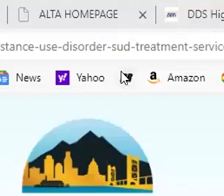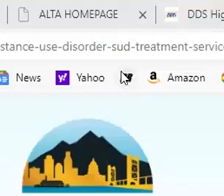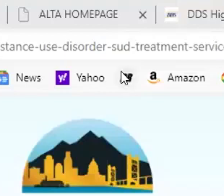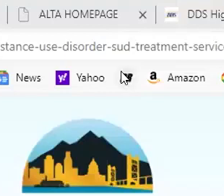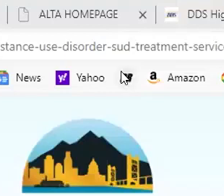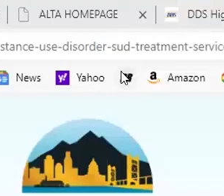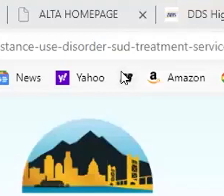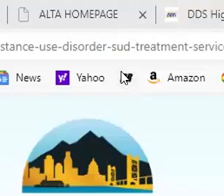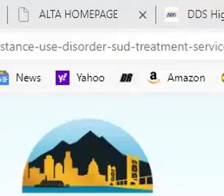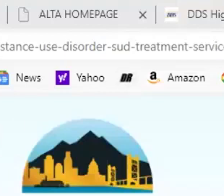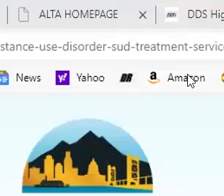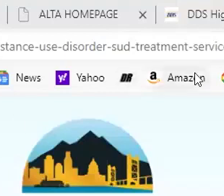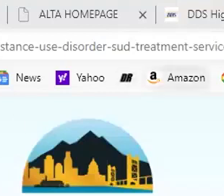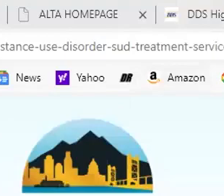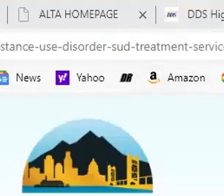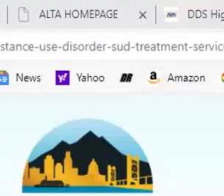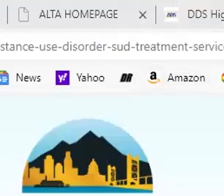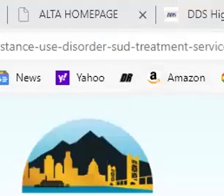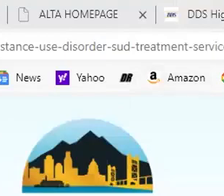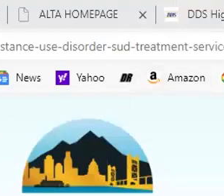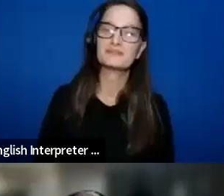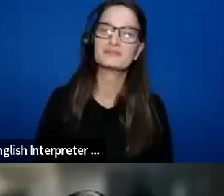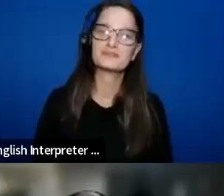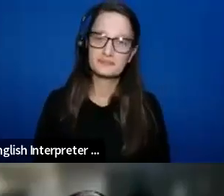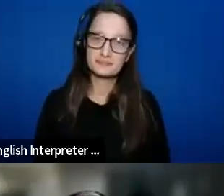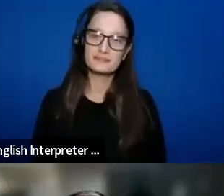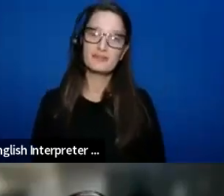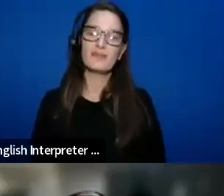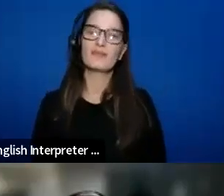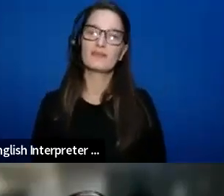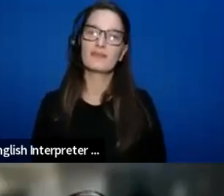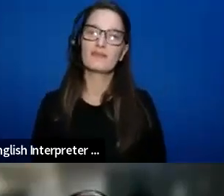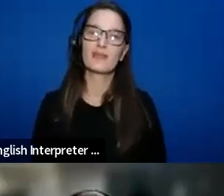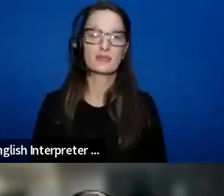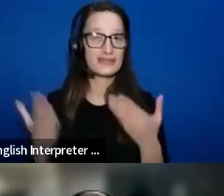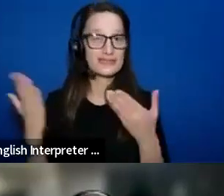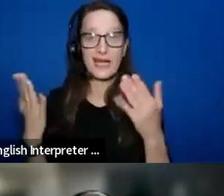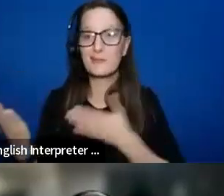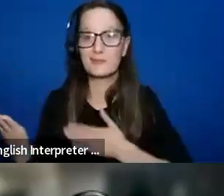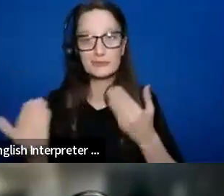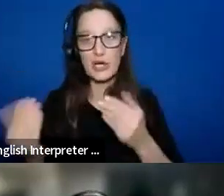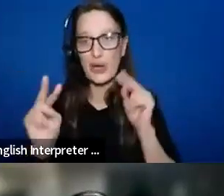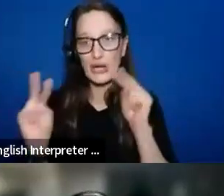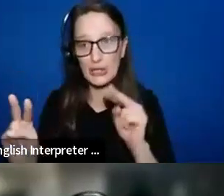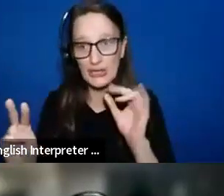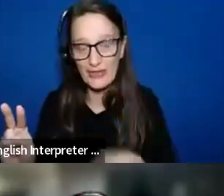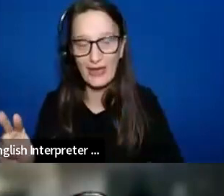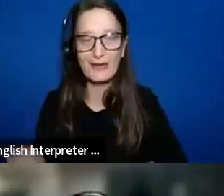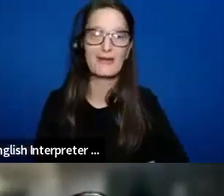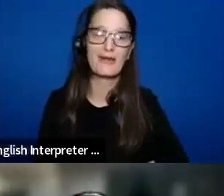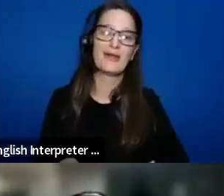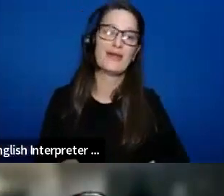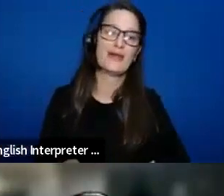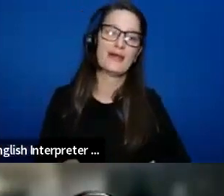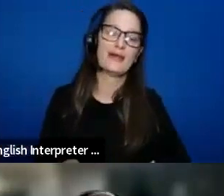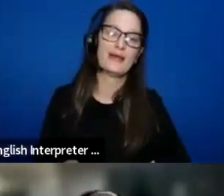Thank you. Excellent. So it's right there. Please don't hesitate to take a look at that. Again, we try to do